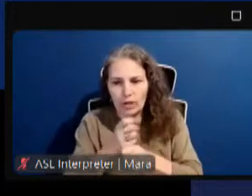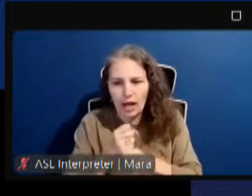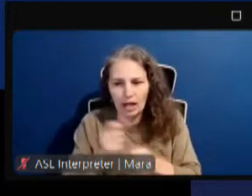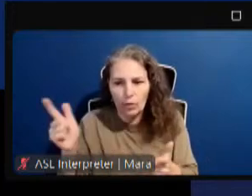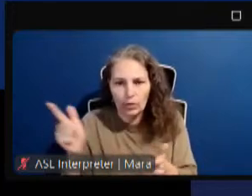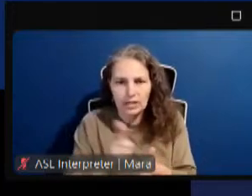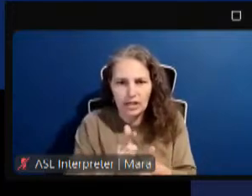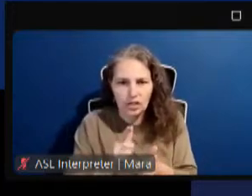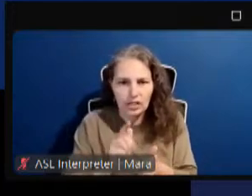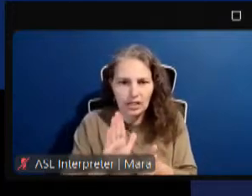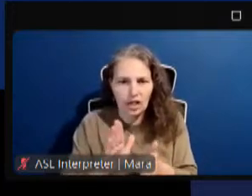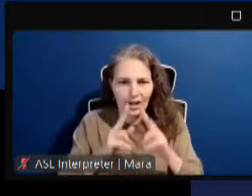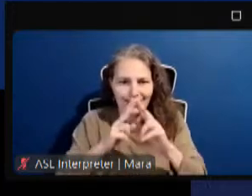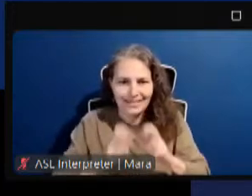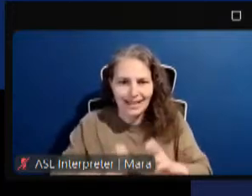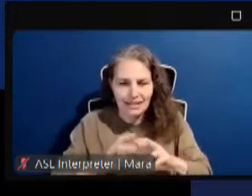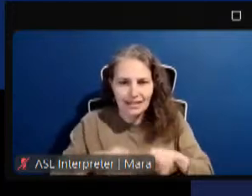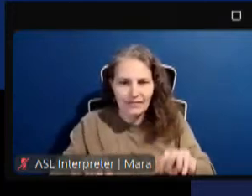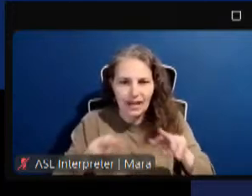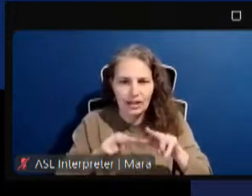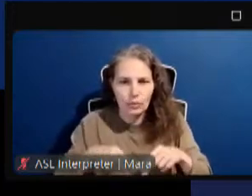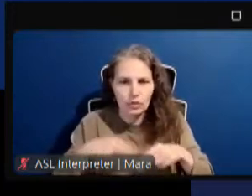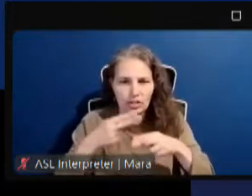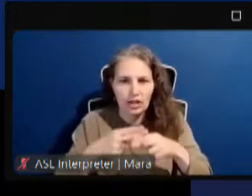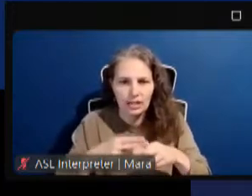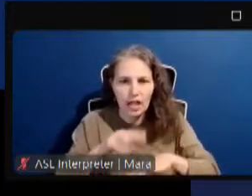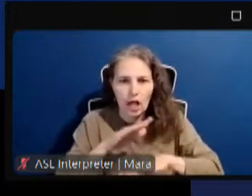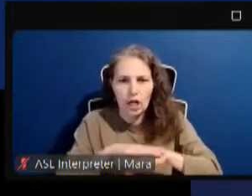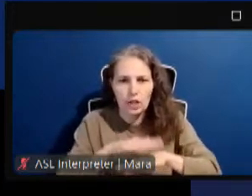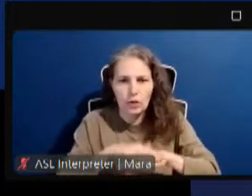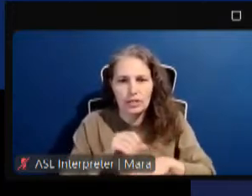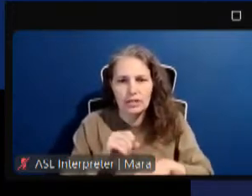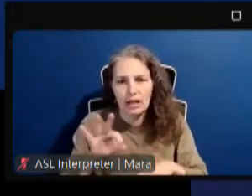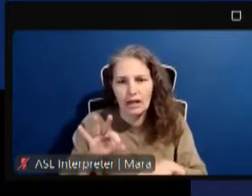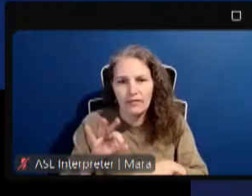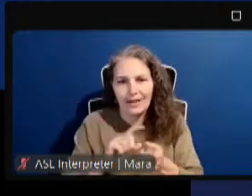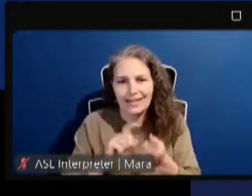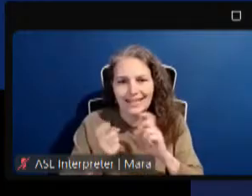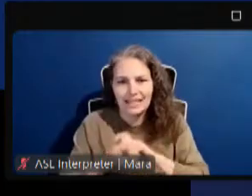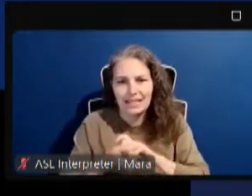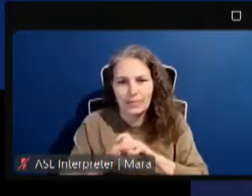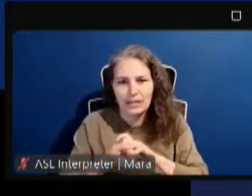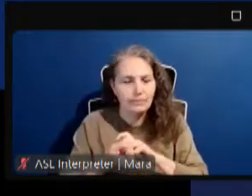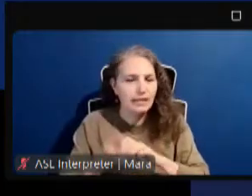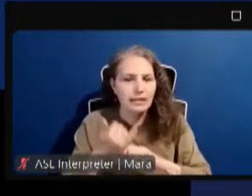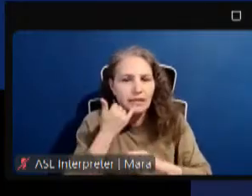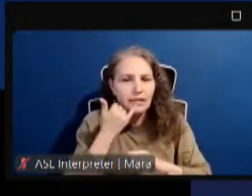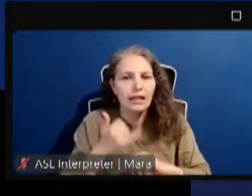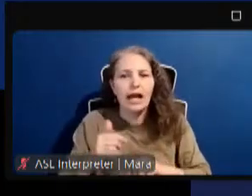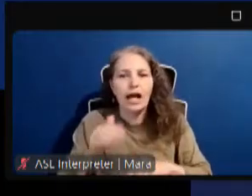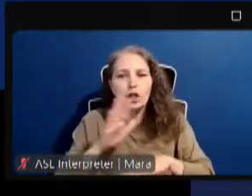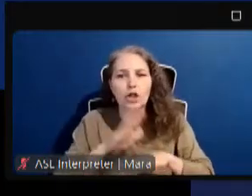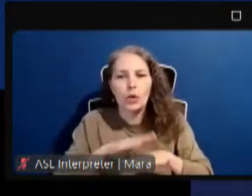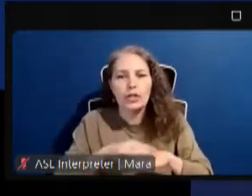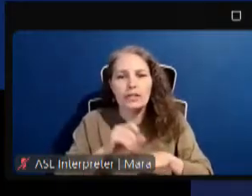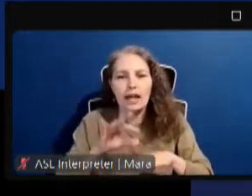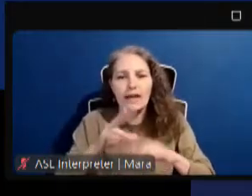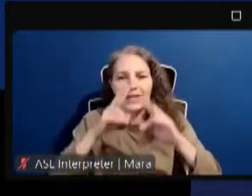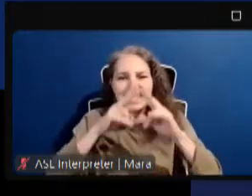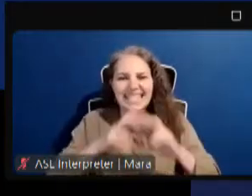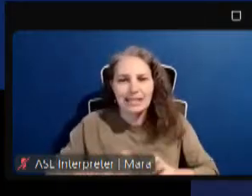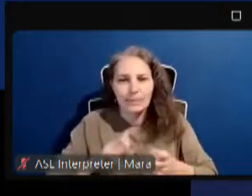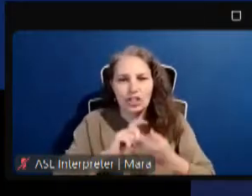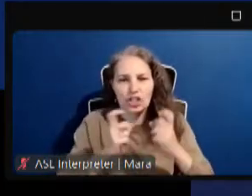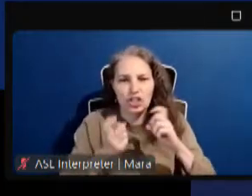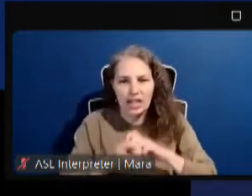in their assessed value. It was called a notice of assessment change. There's one point that's causing a